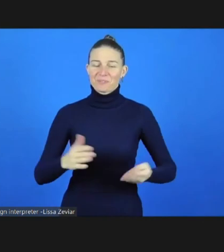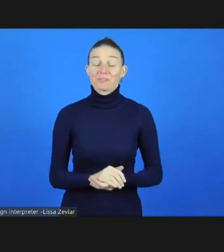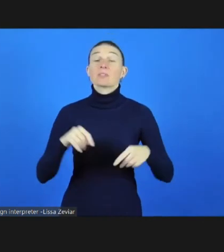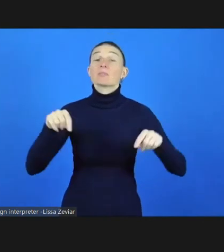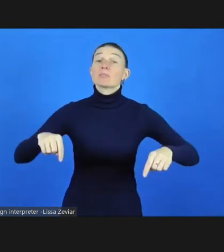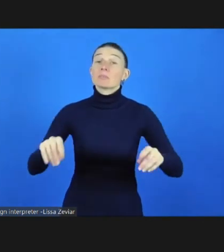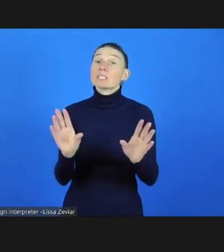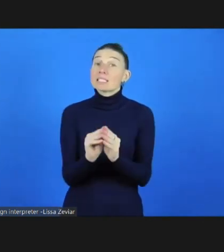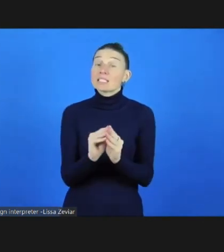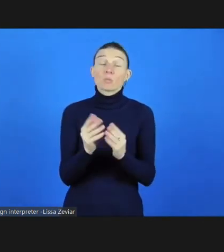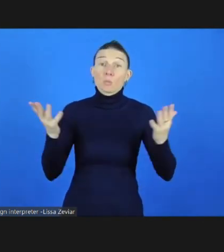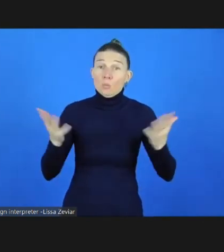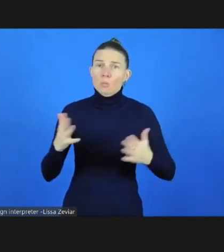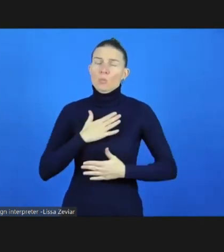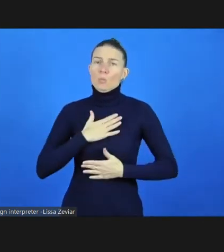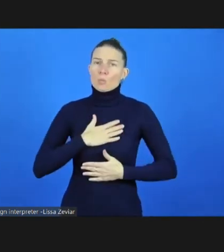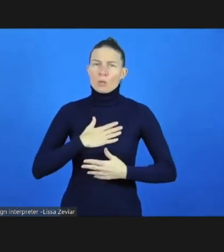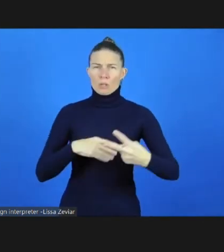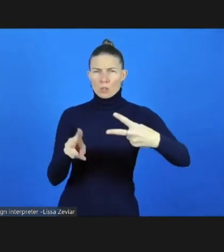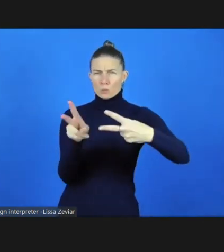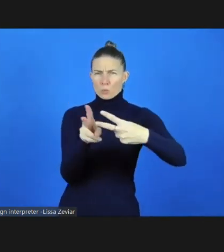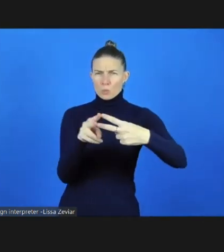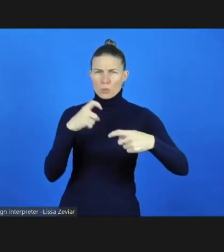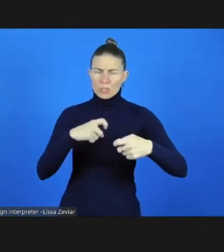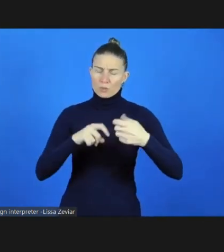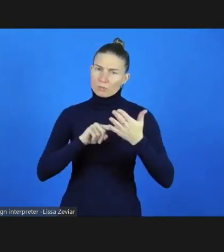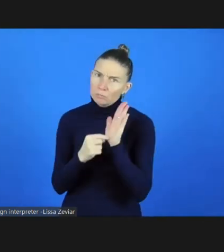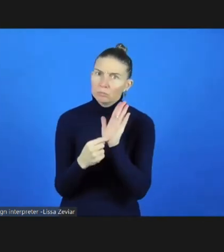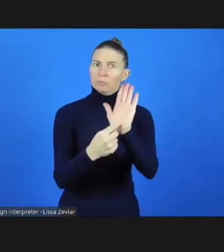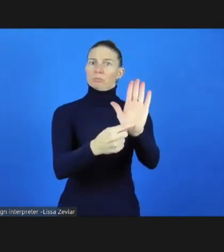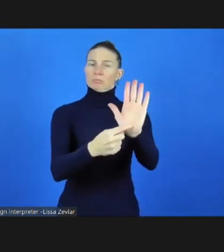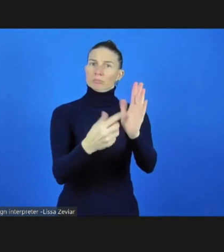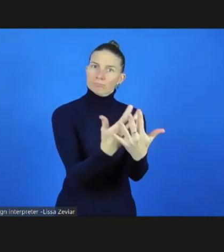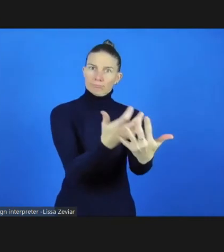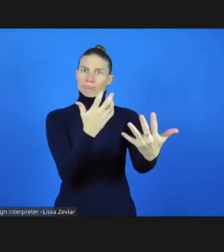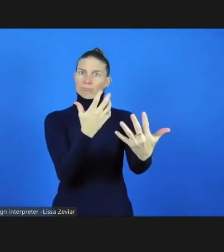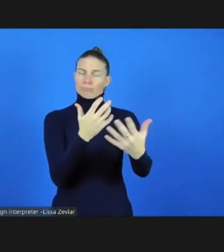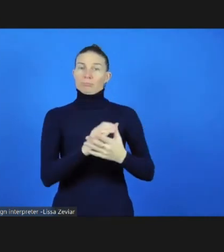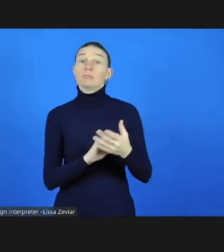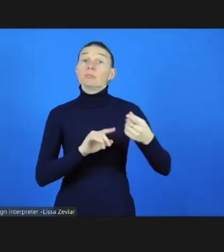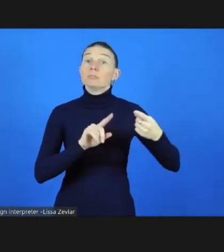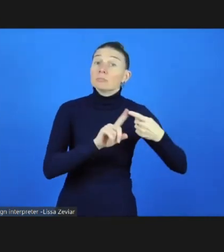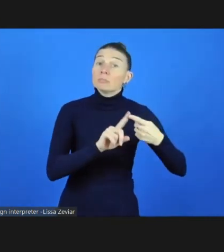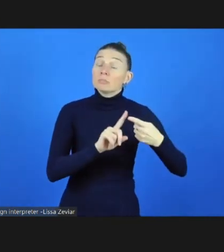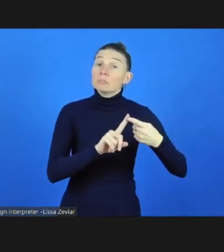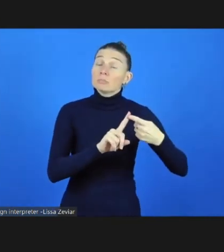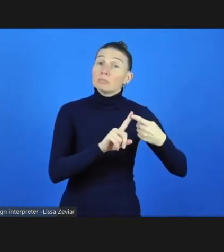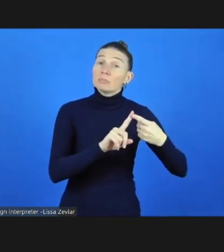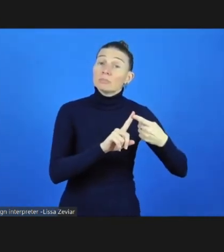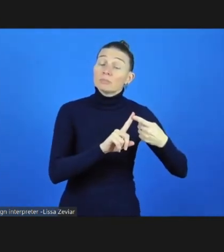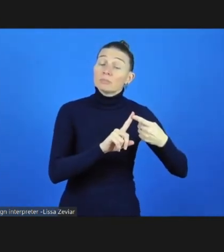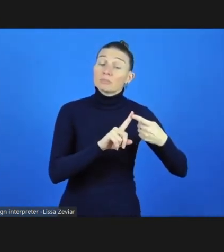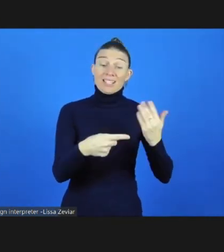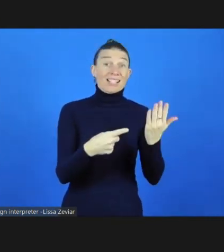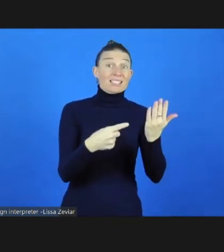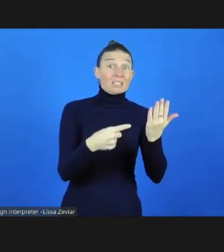to amplify two critical issues. The first issue is to better understand how